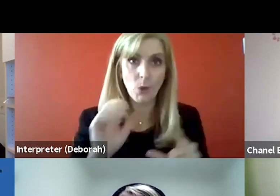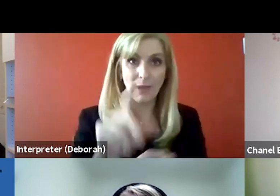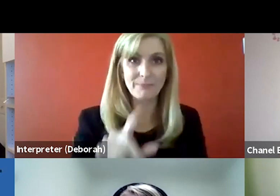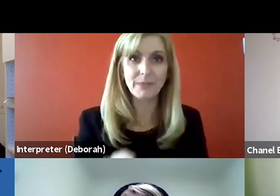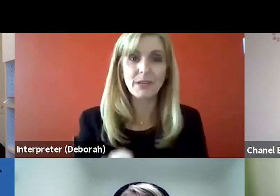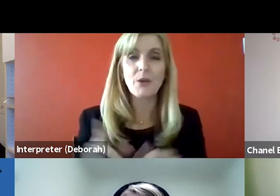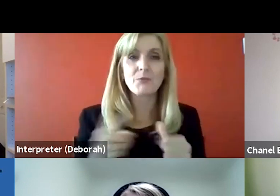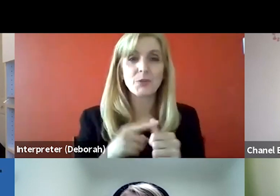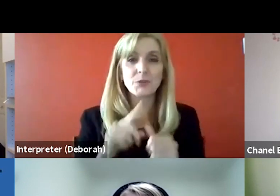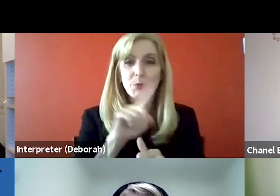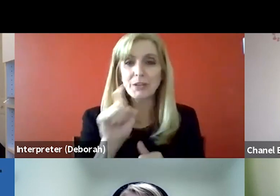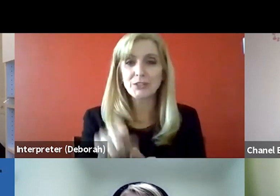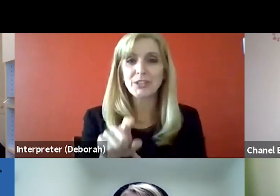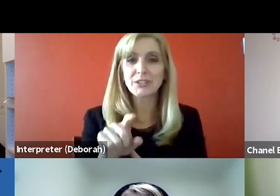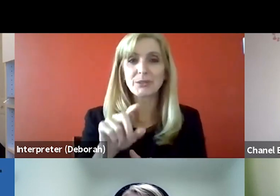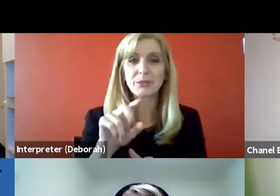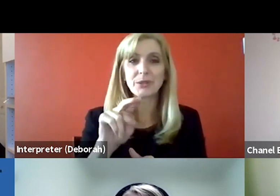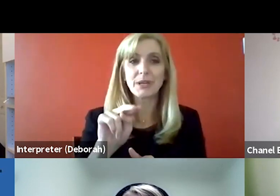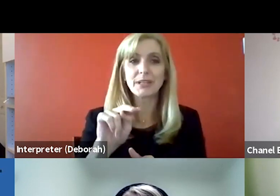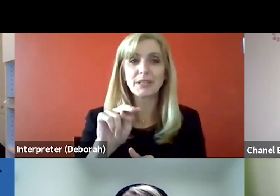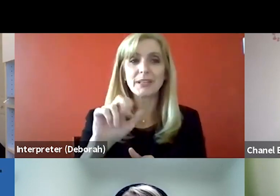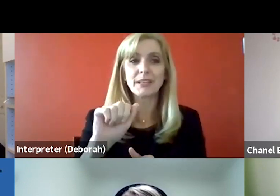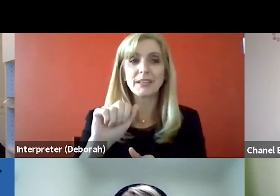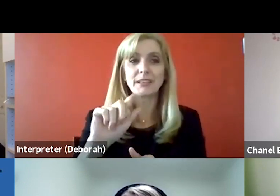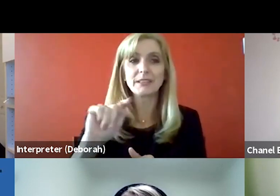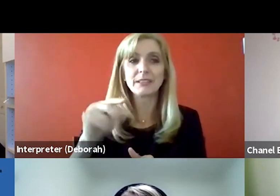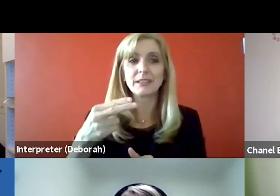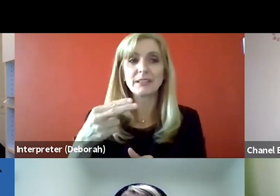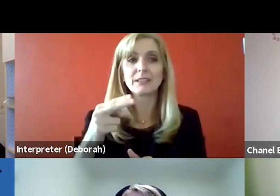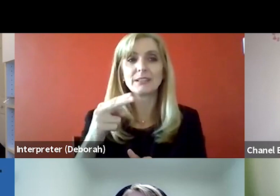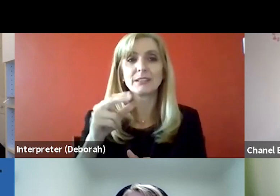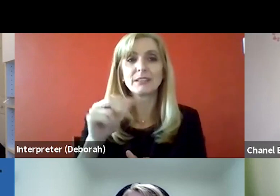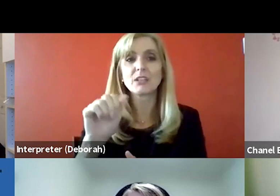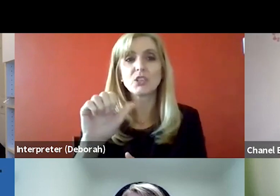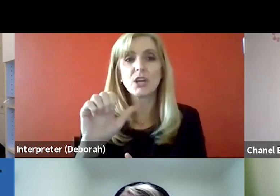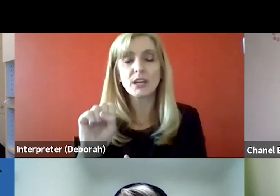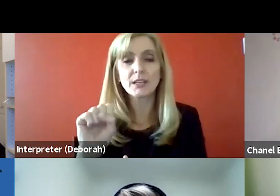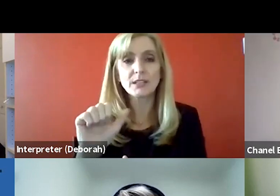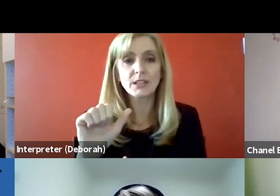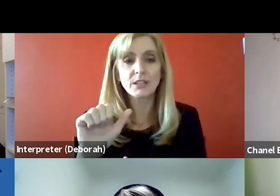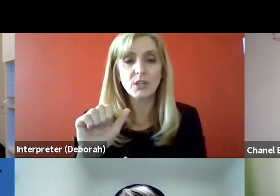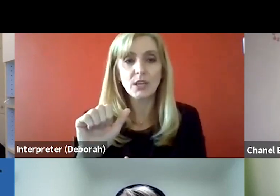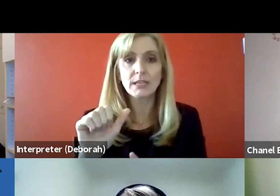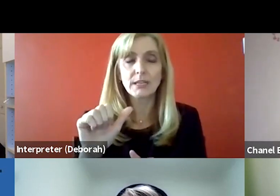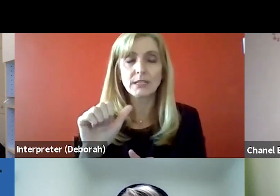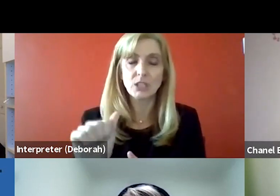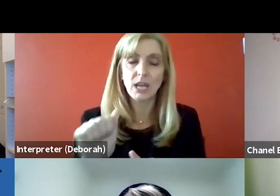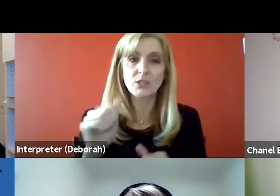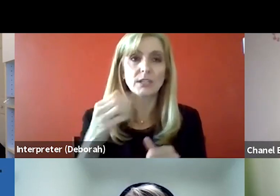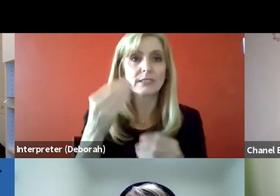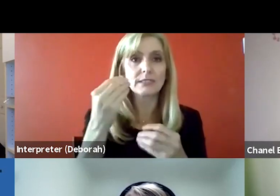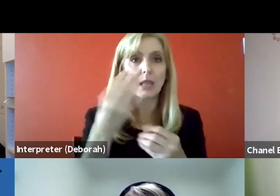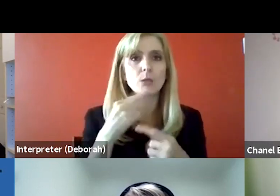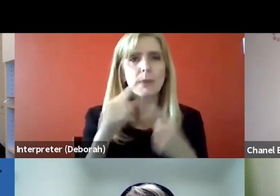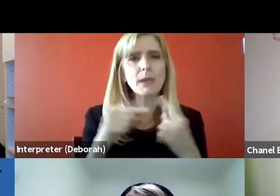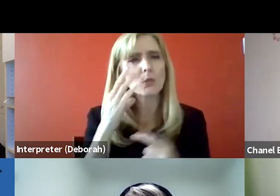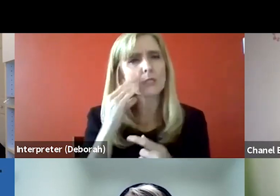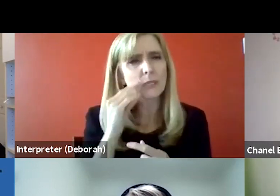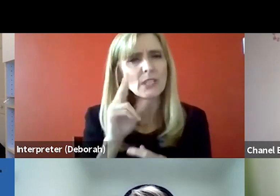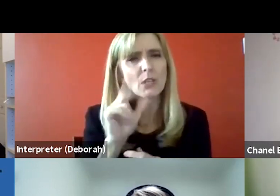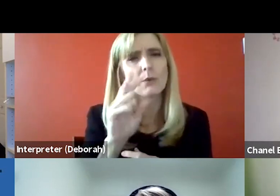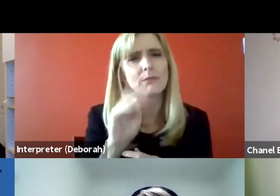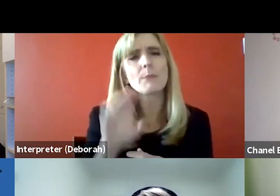sorry, my apologies, and in the chat, if you could tell us a little bit more about your experience either at U of M or elsewhere with